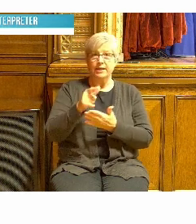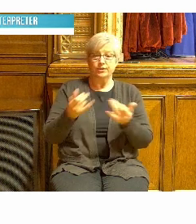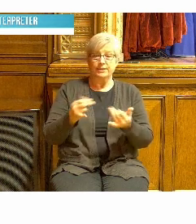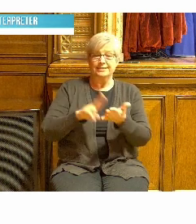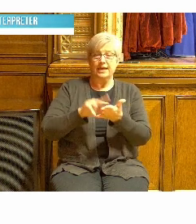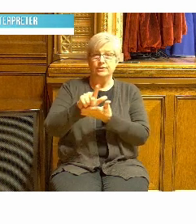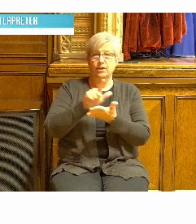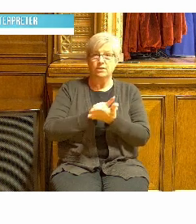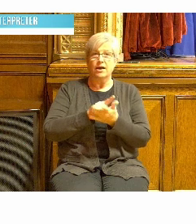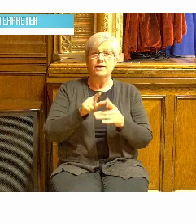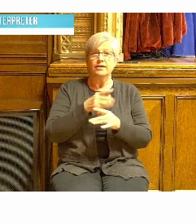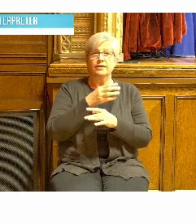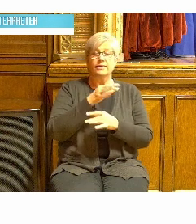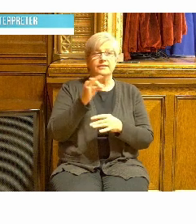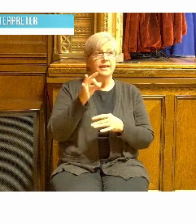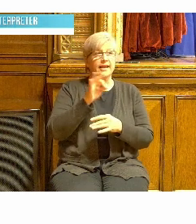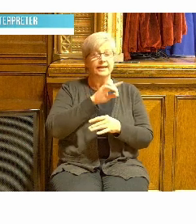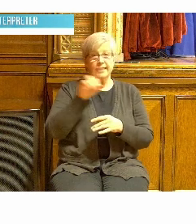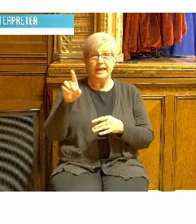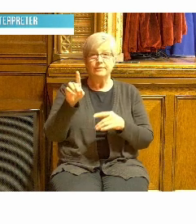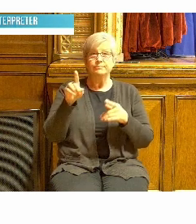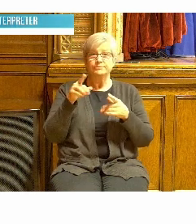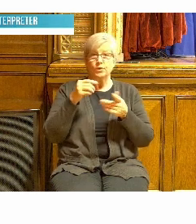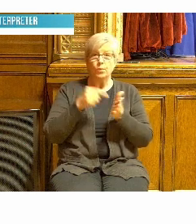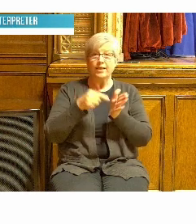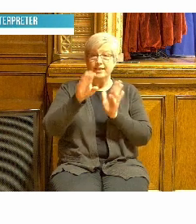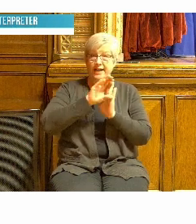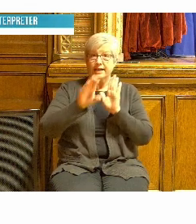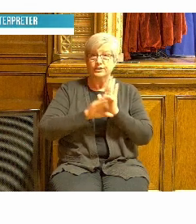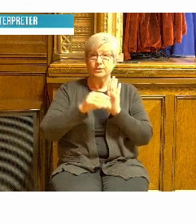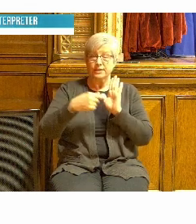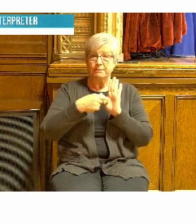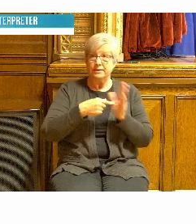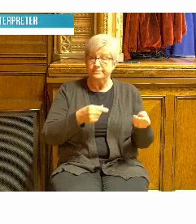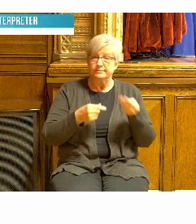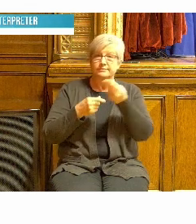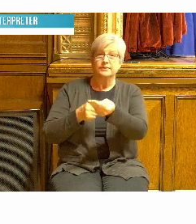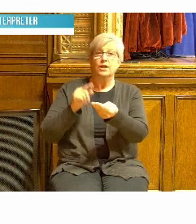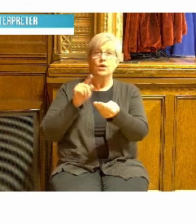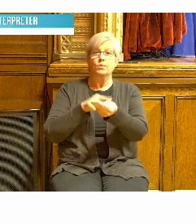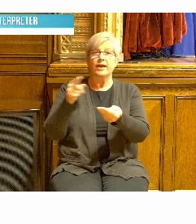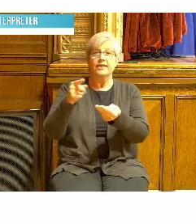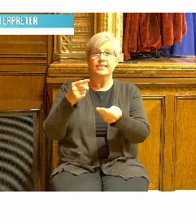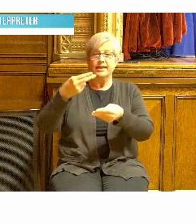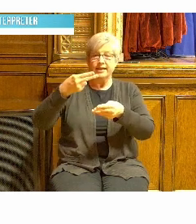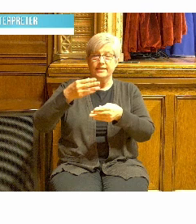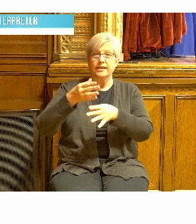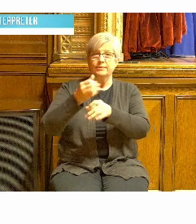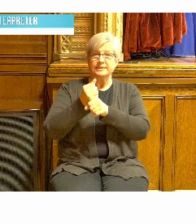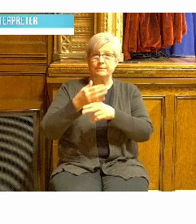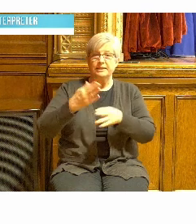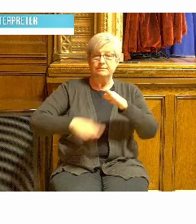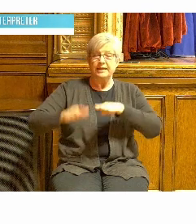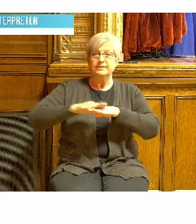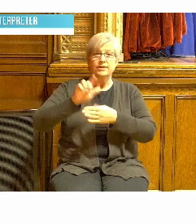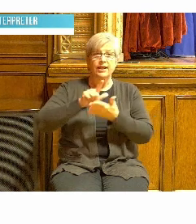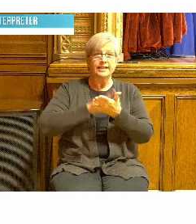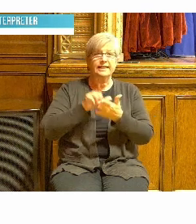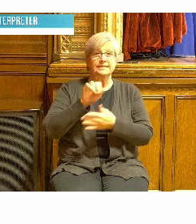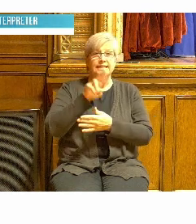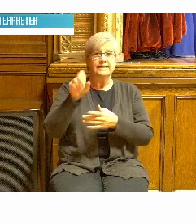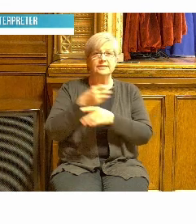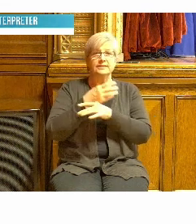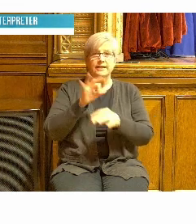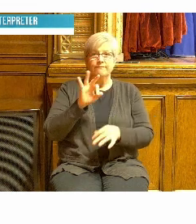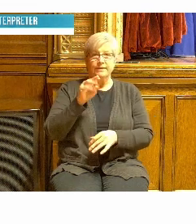into law. The Freedmen came in hand with a constitutional bill with the recipients based on our legal status as